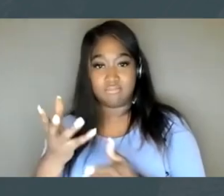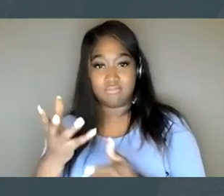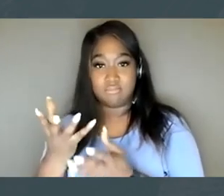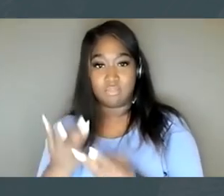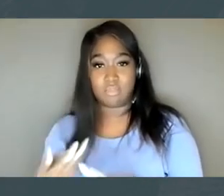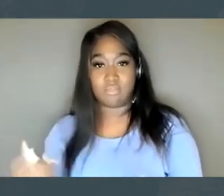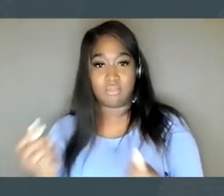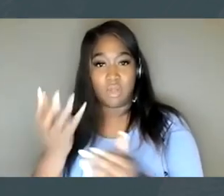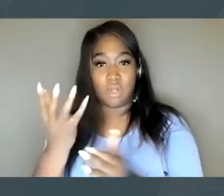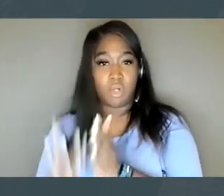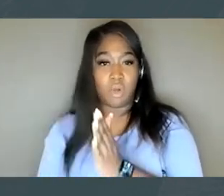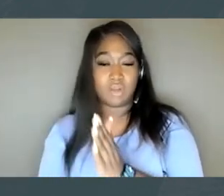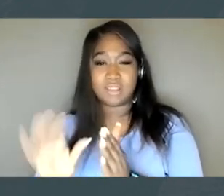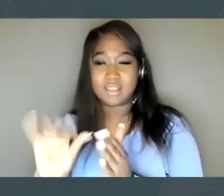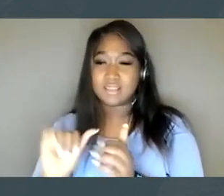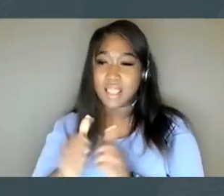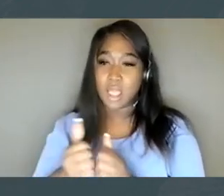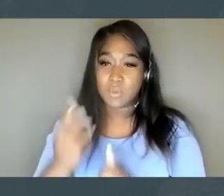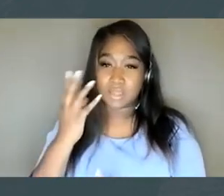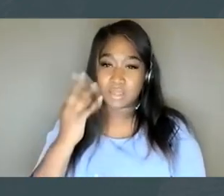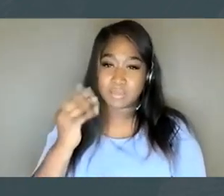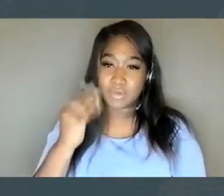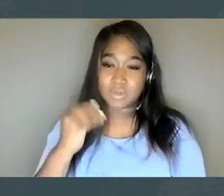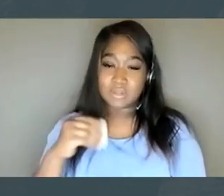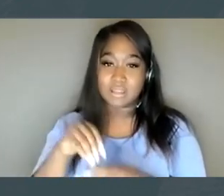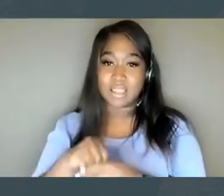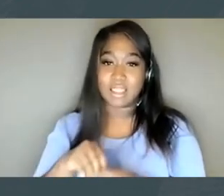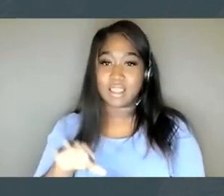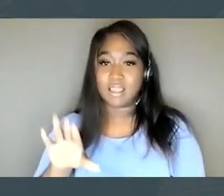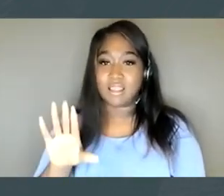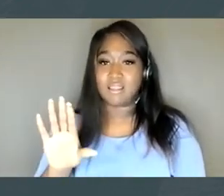experience it in its mm-hmm. in its immediacy.